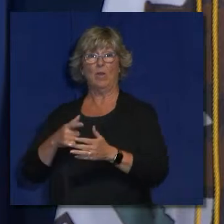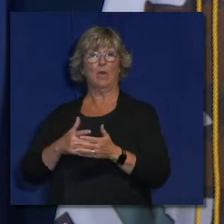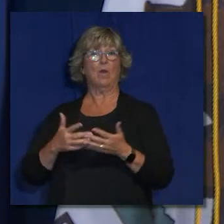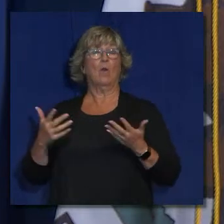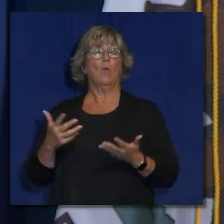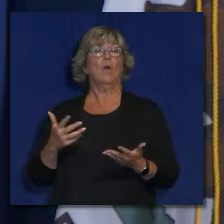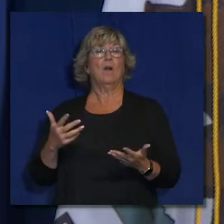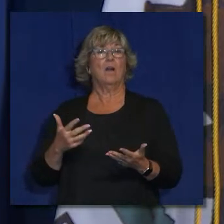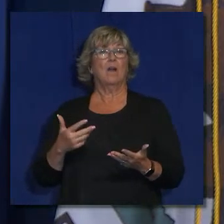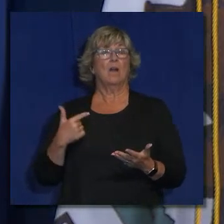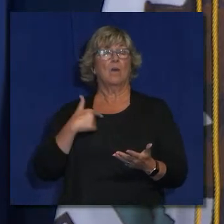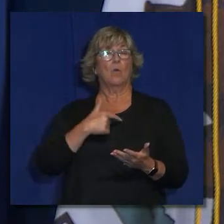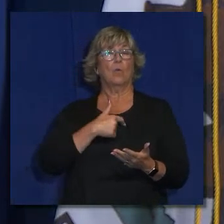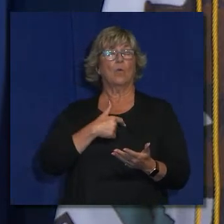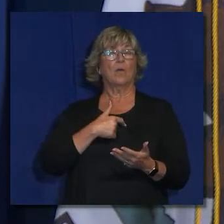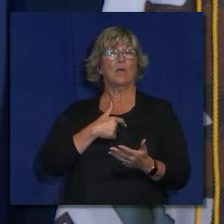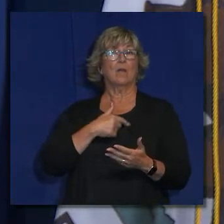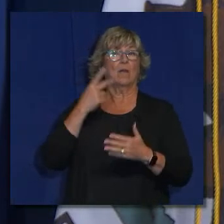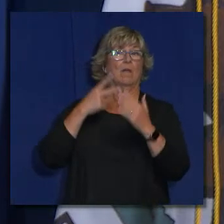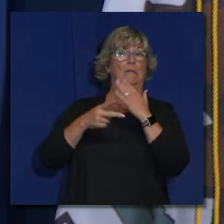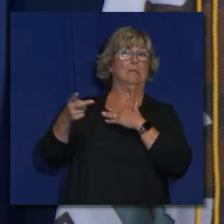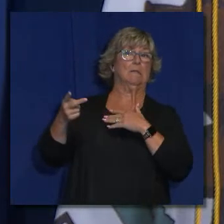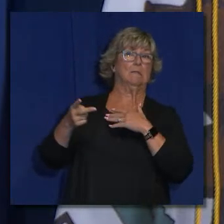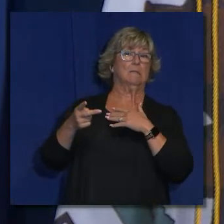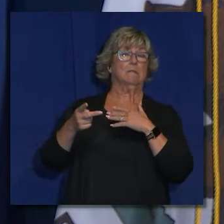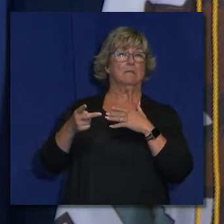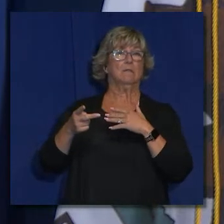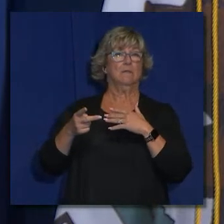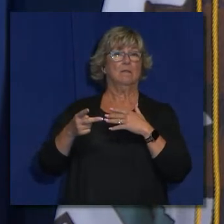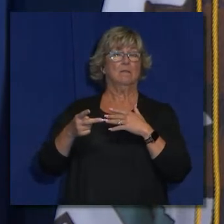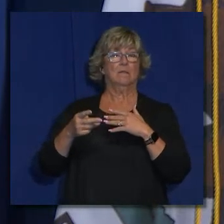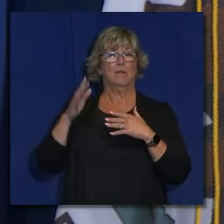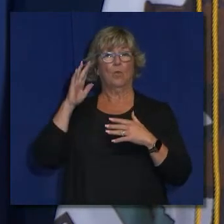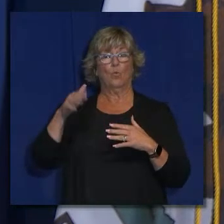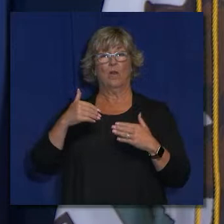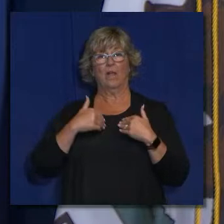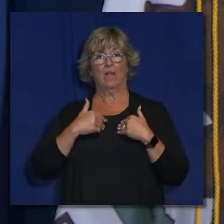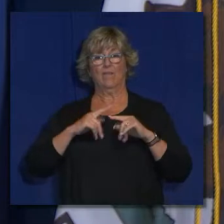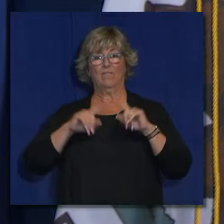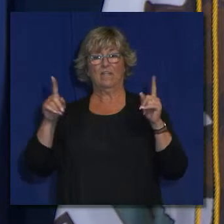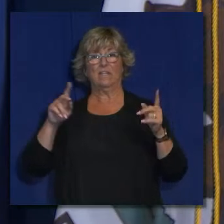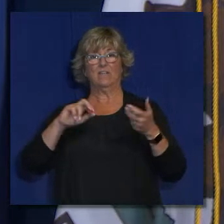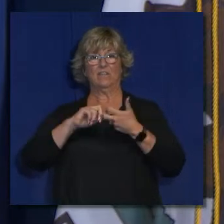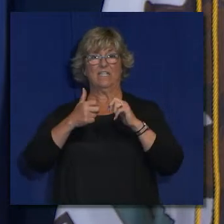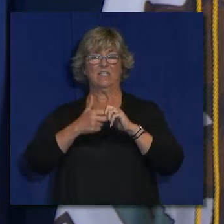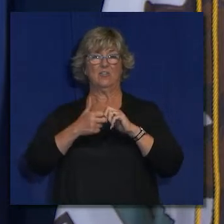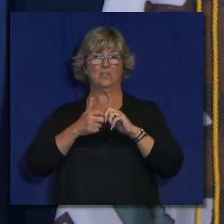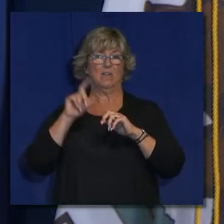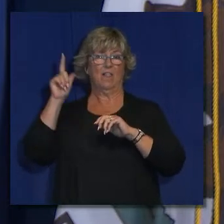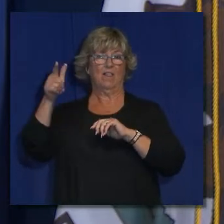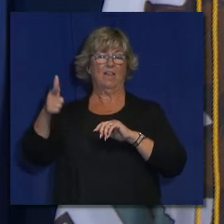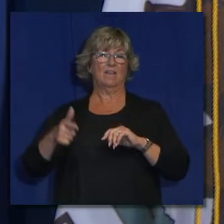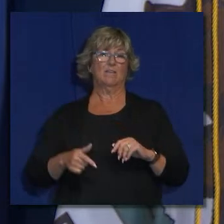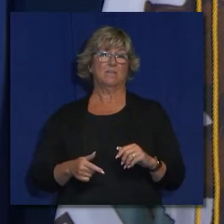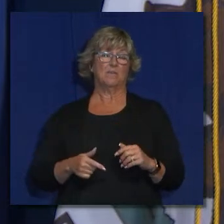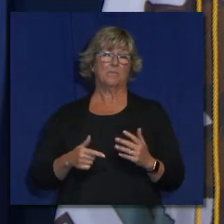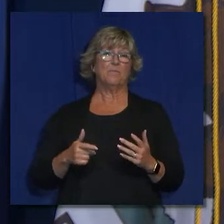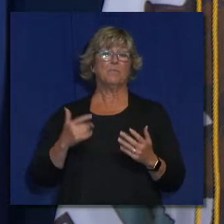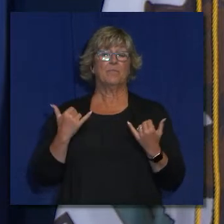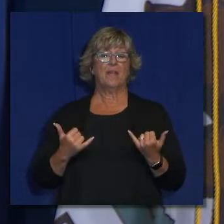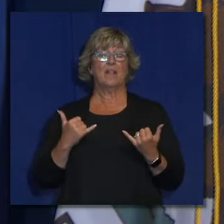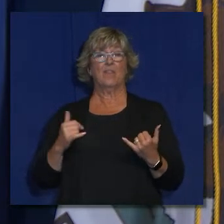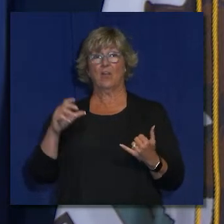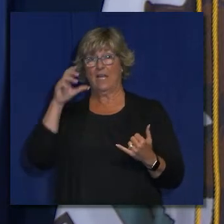we are projecting, we will have different issues to contend with. So the